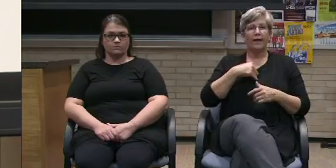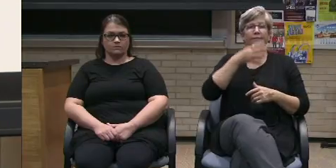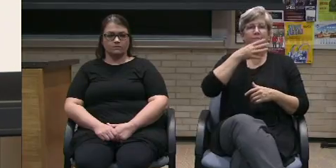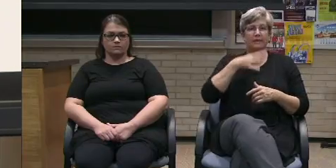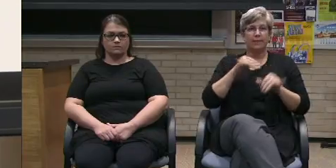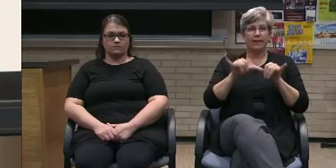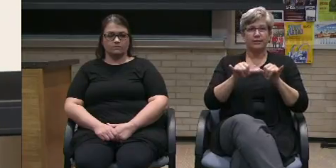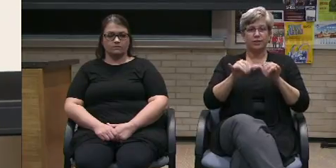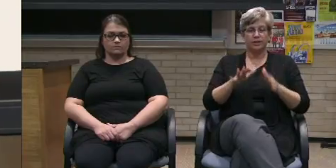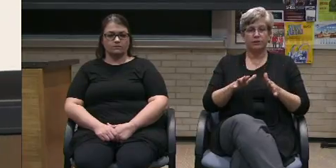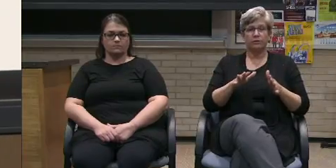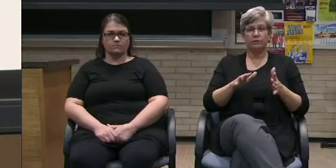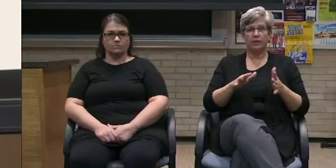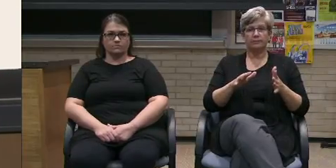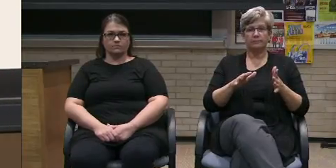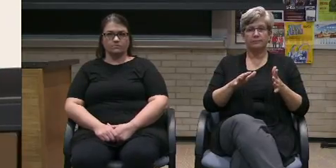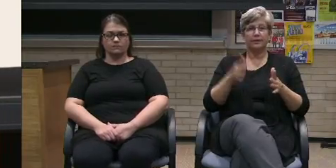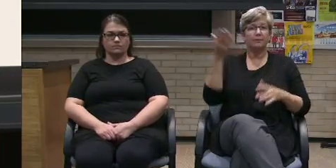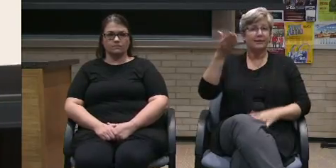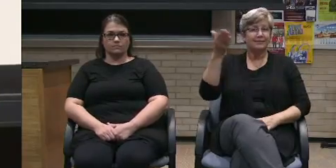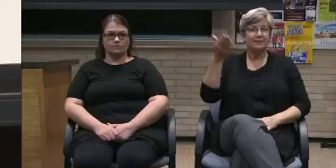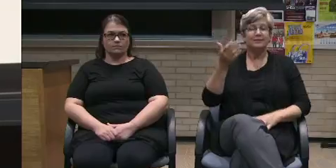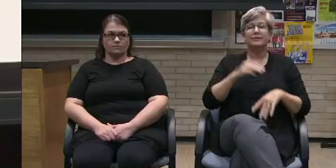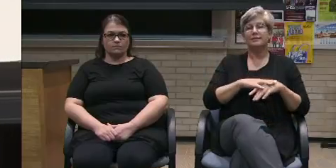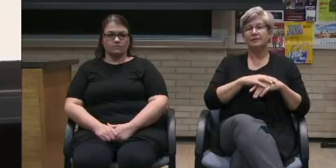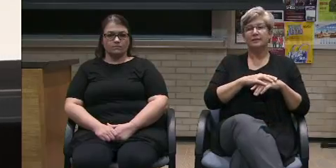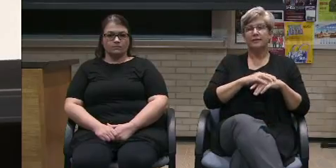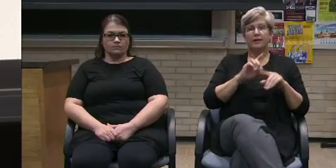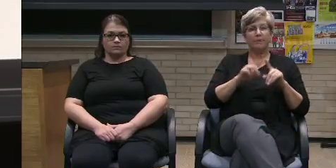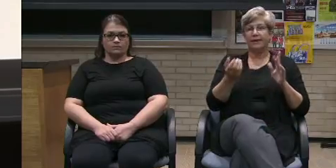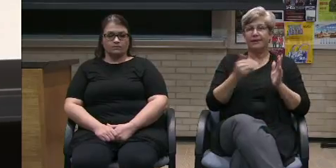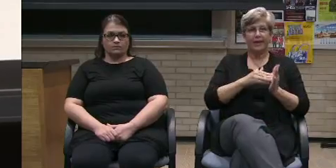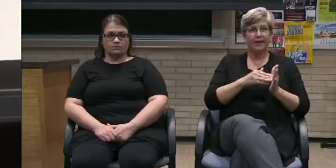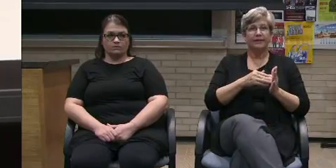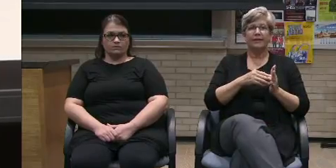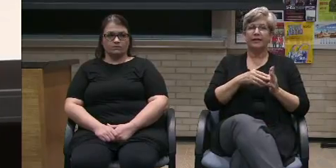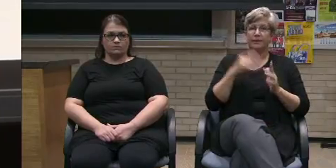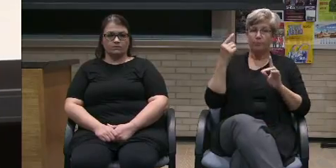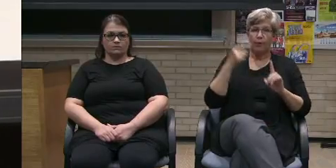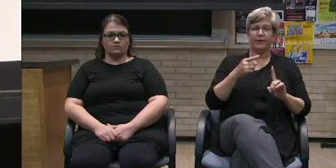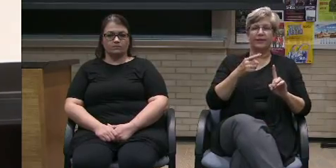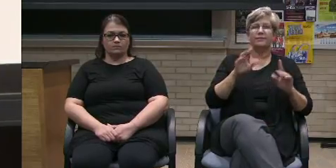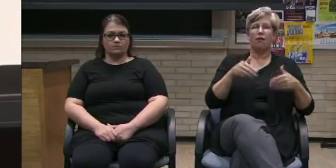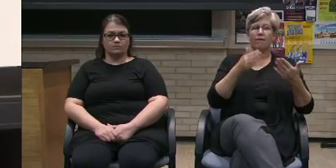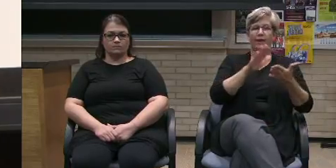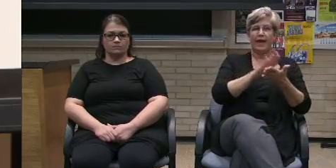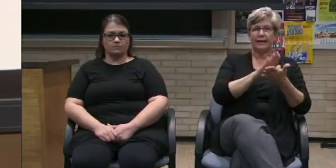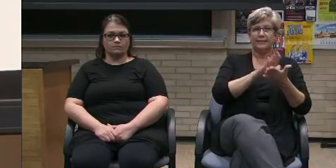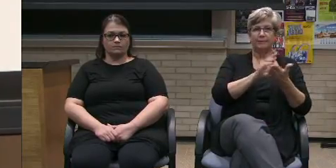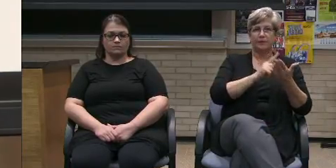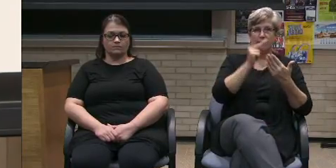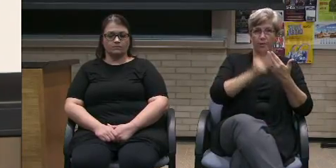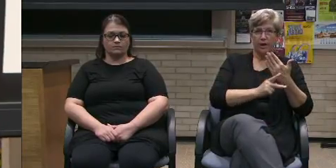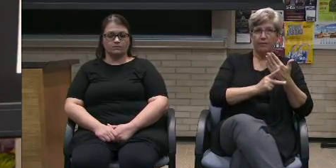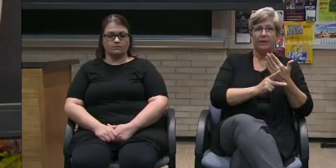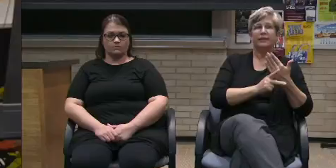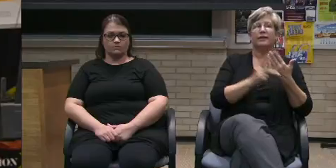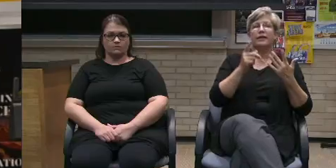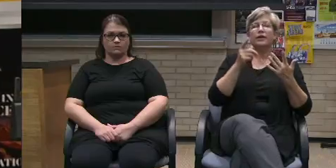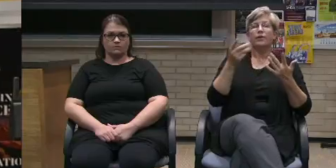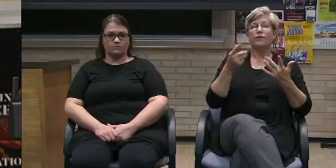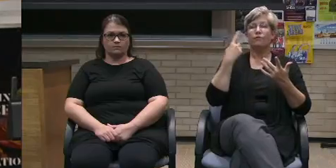a speaking event. But again, this idea of having academic programming as a best practice of bringing the students